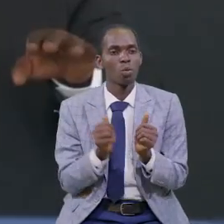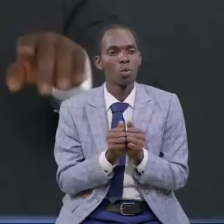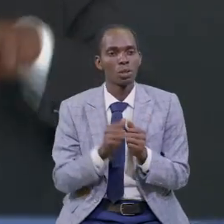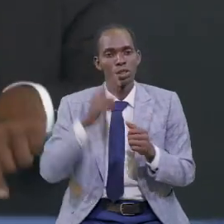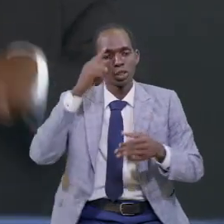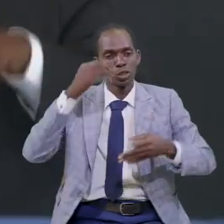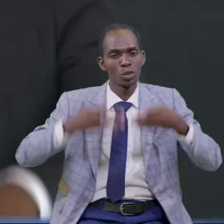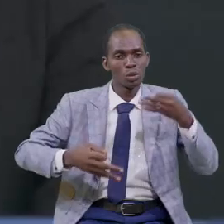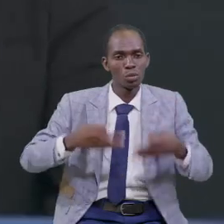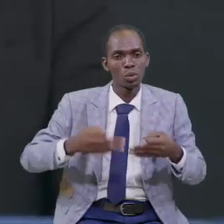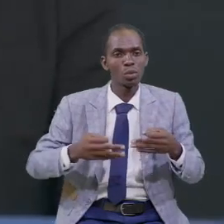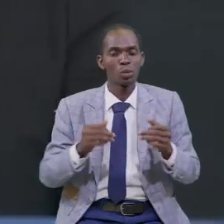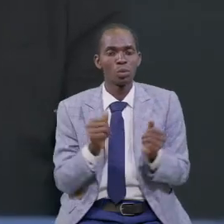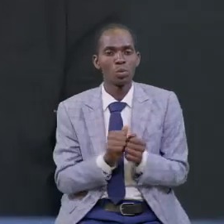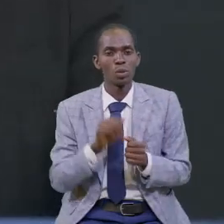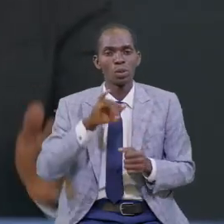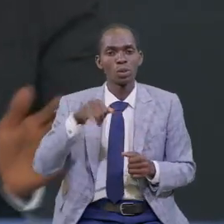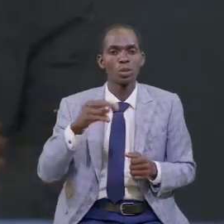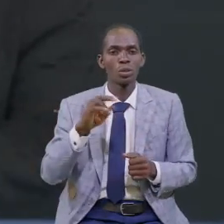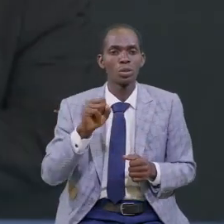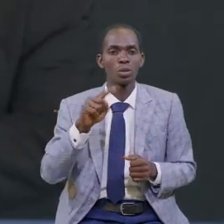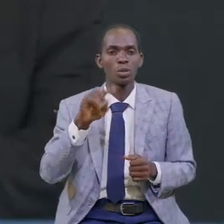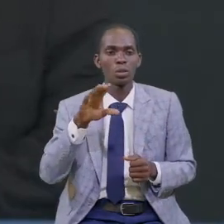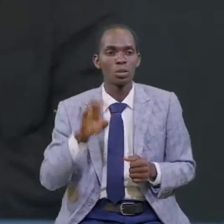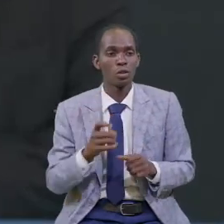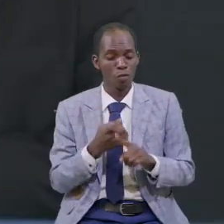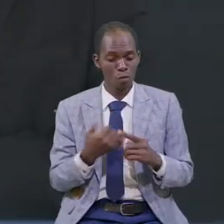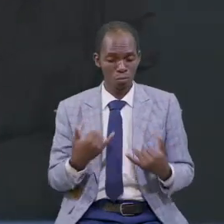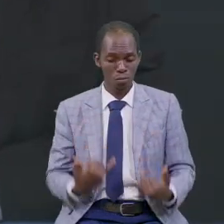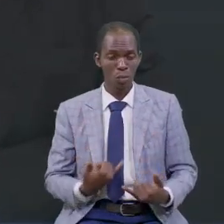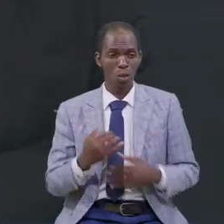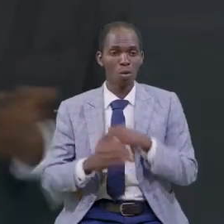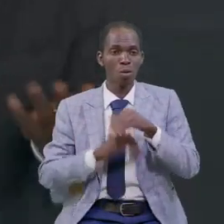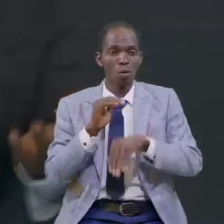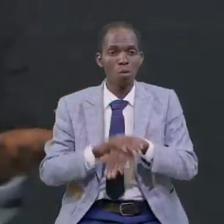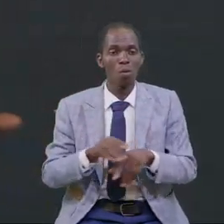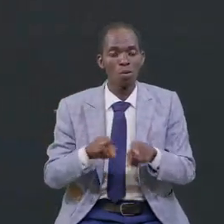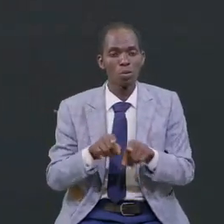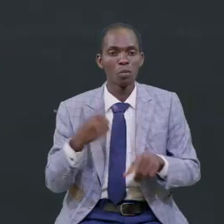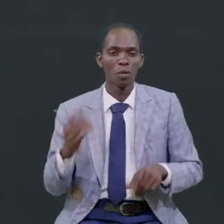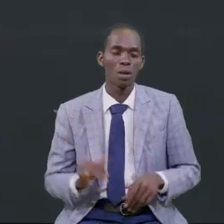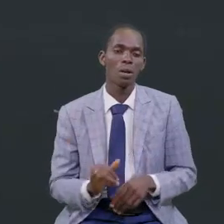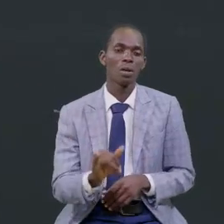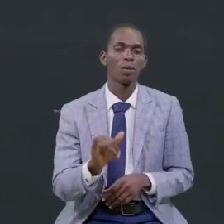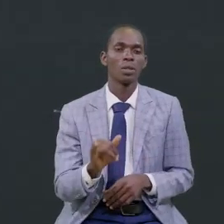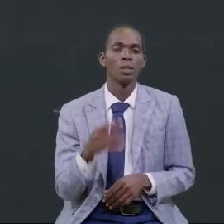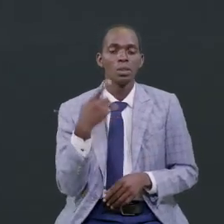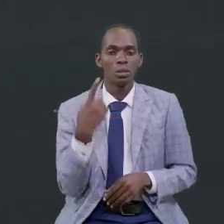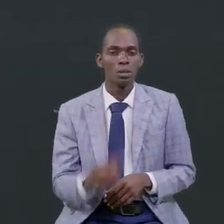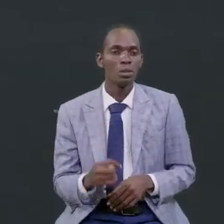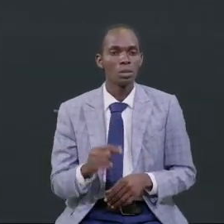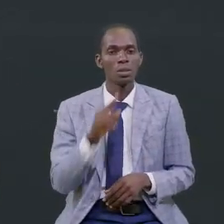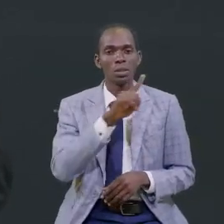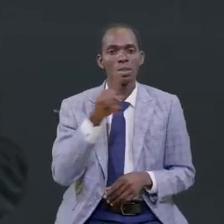from henceforth, from now, from today, even forever. The zeal of the Lord